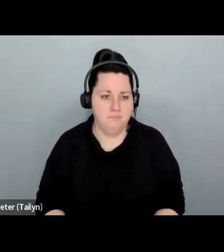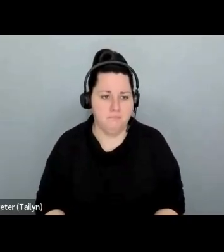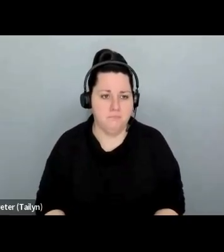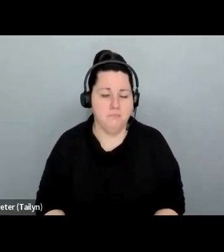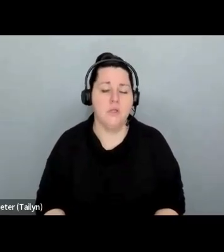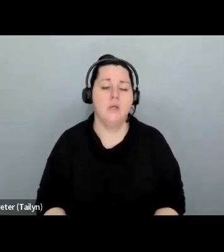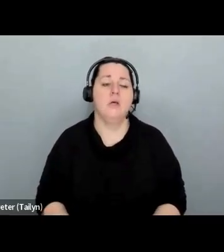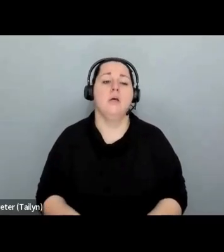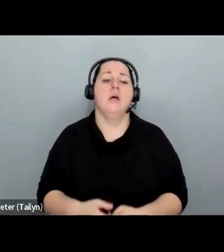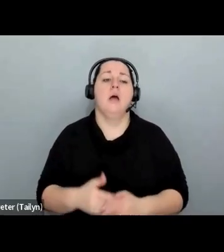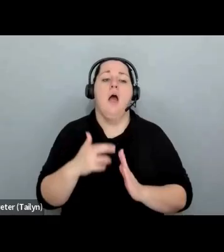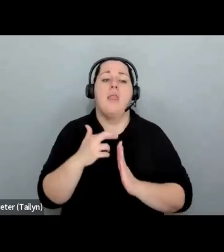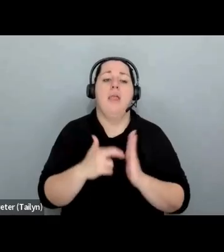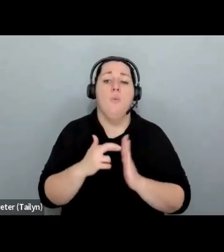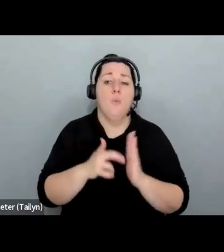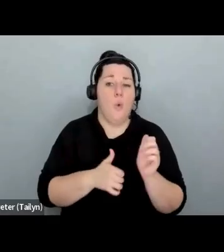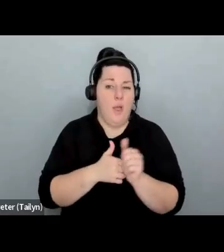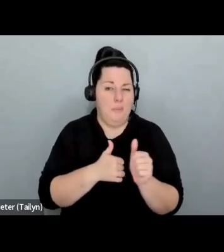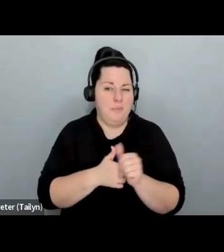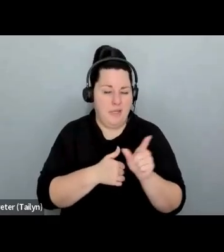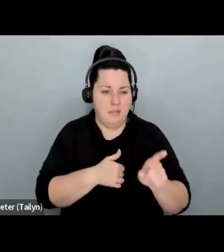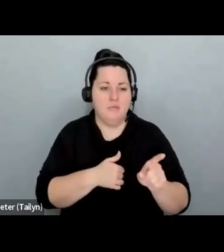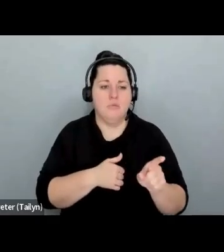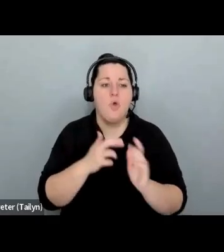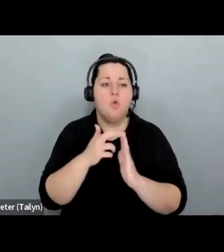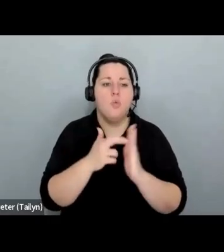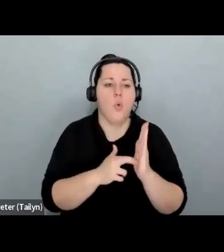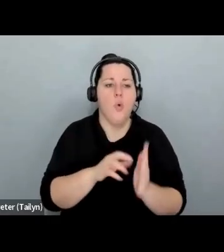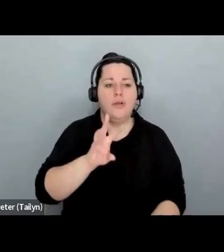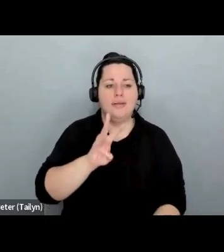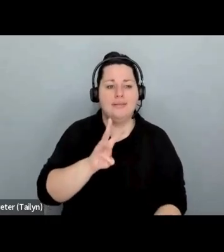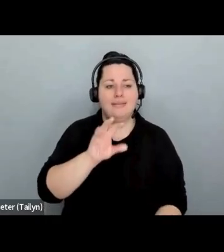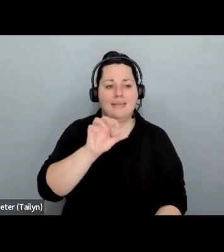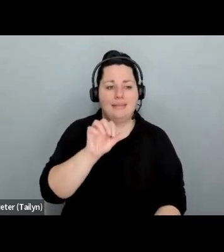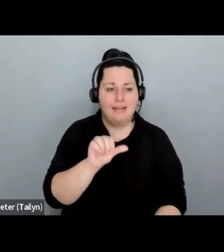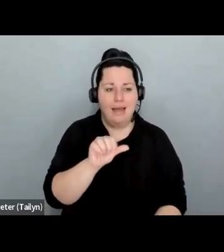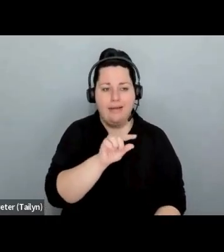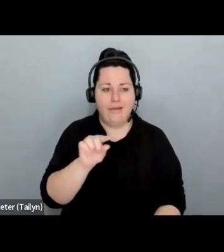The rule being updated is Rule